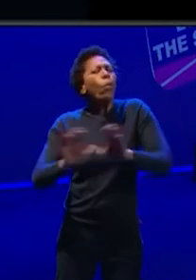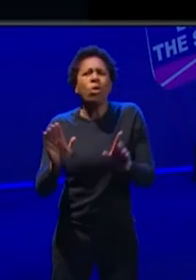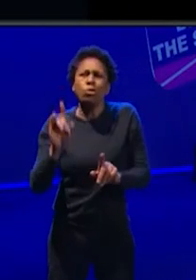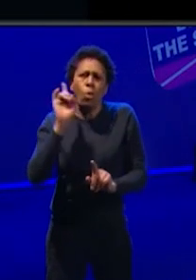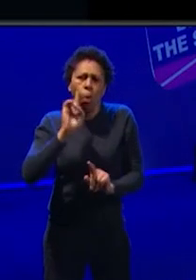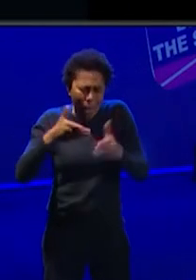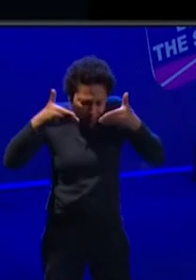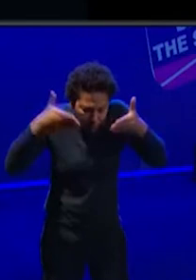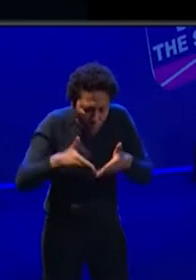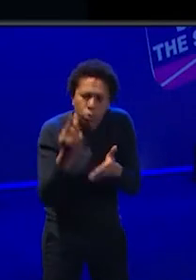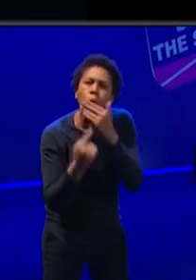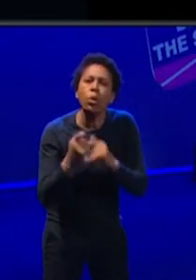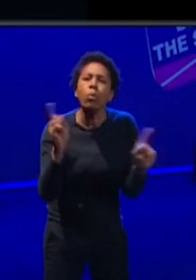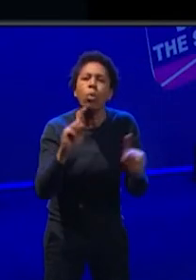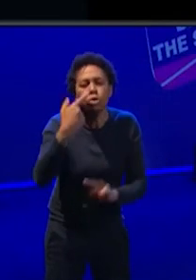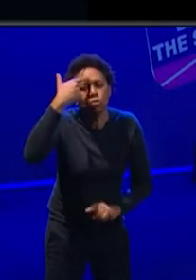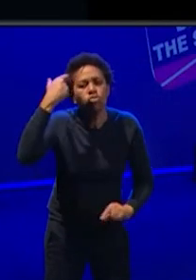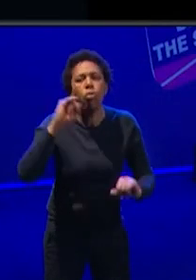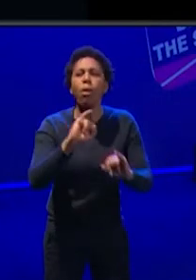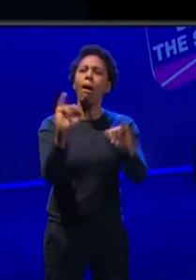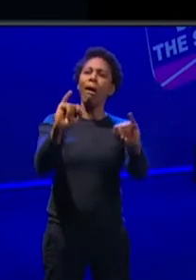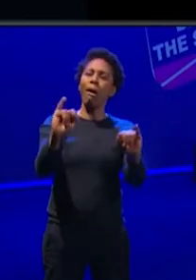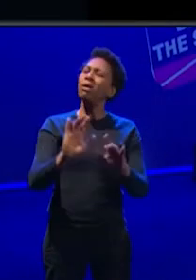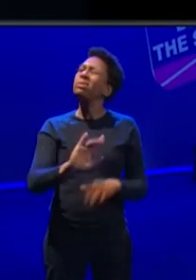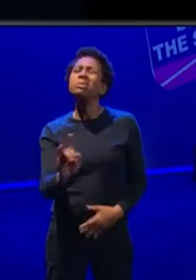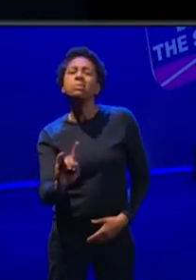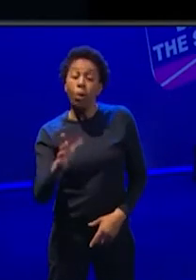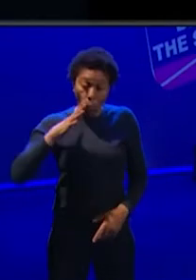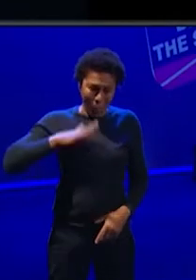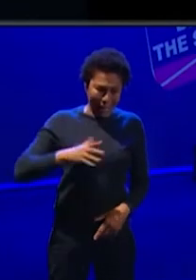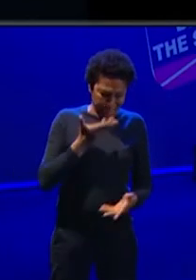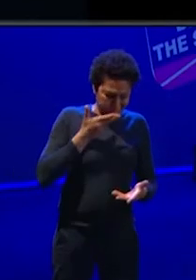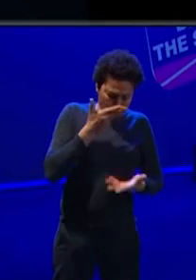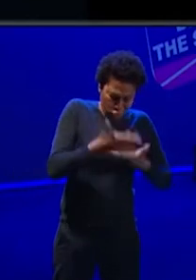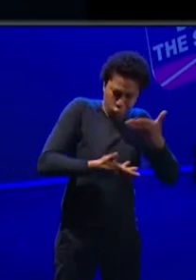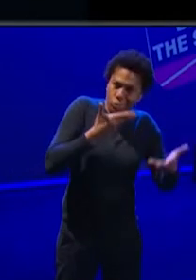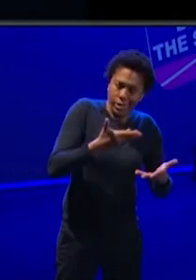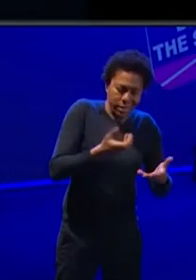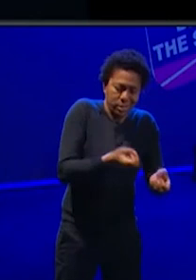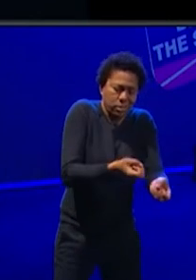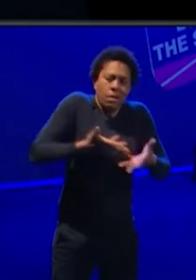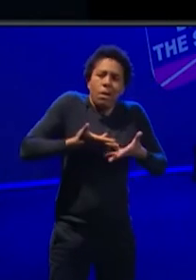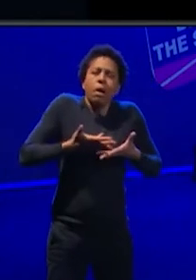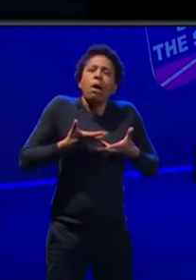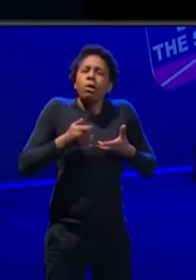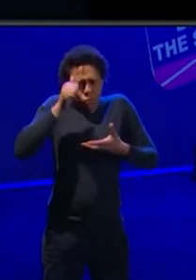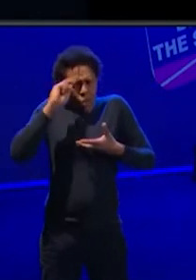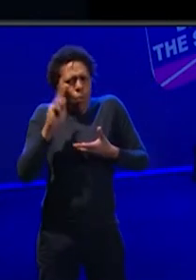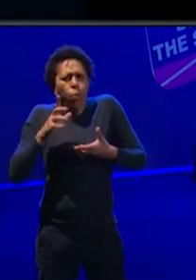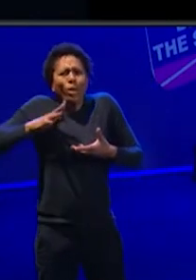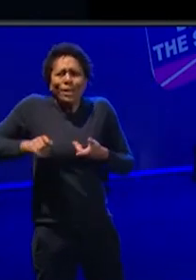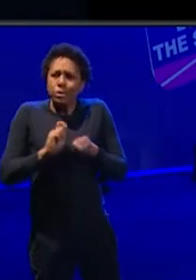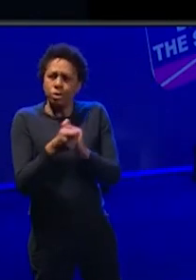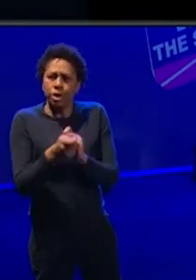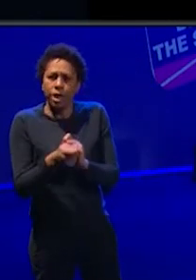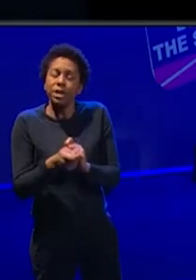horrible things get perpetuated. We need those stories to know how to change and know what needs to be changed. It's at the heart